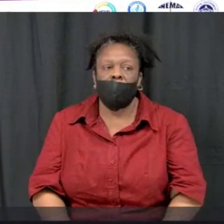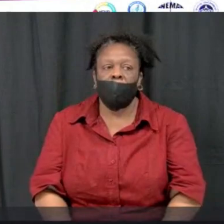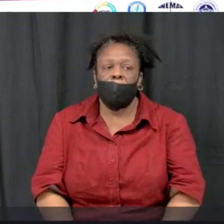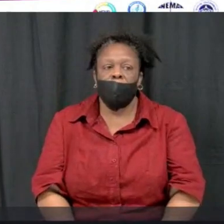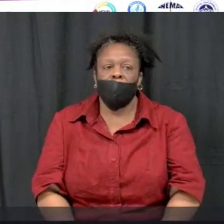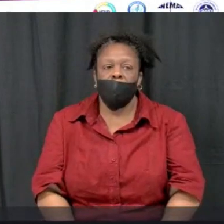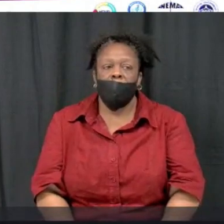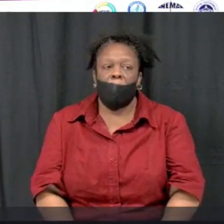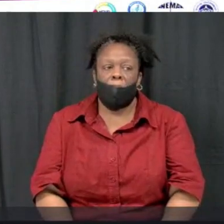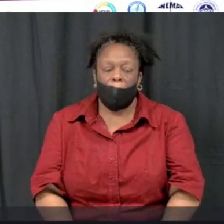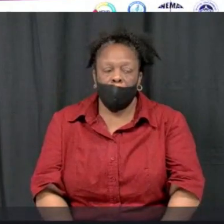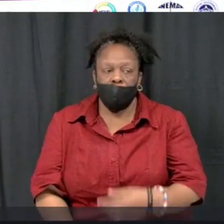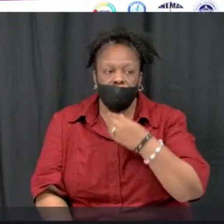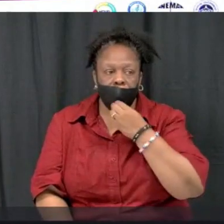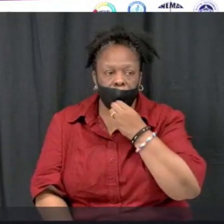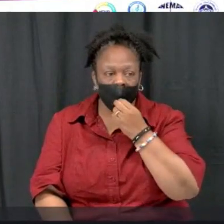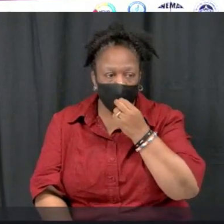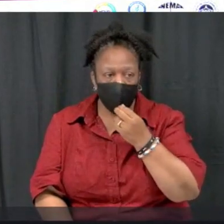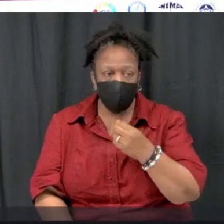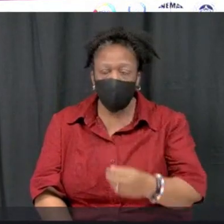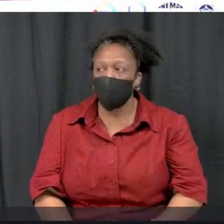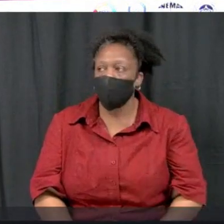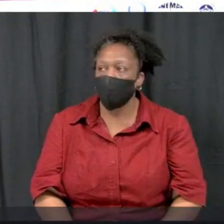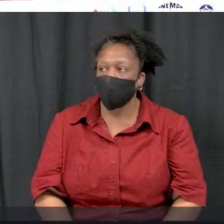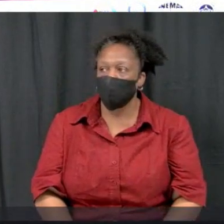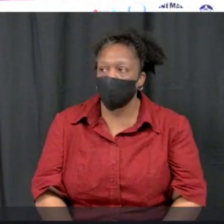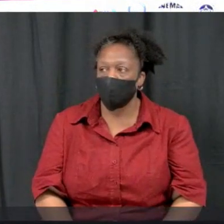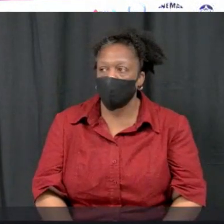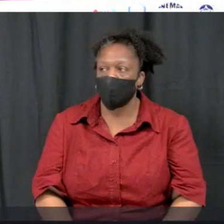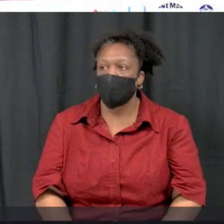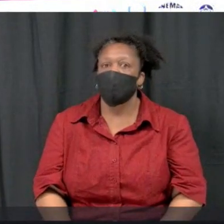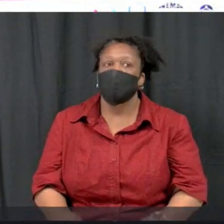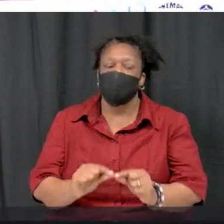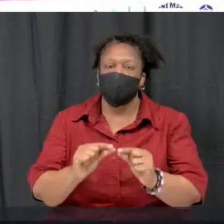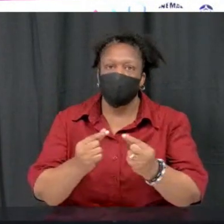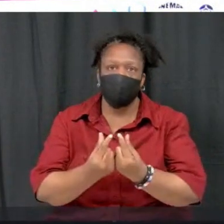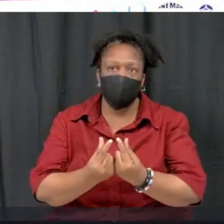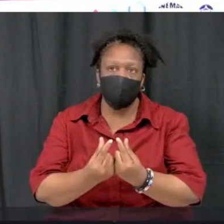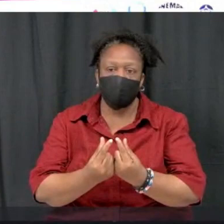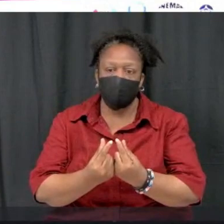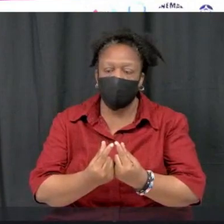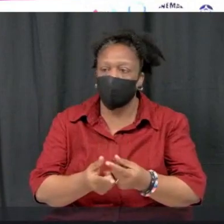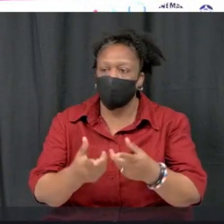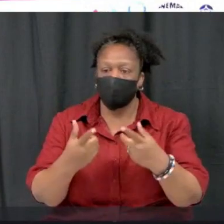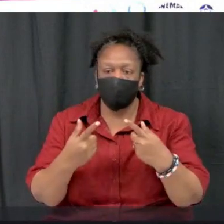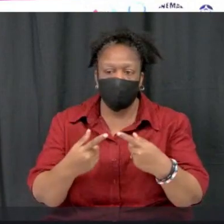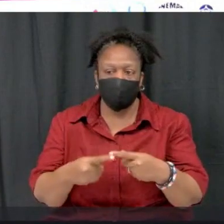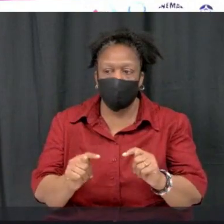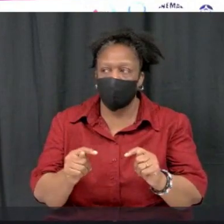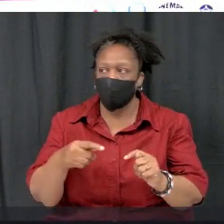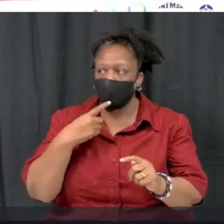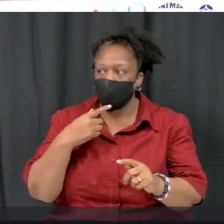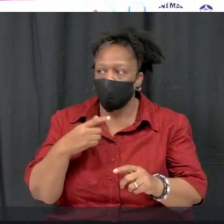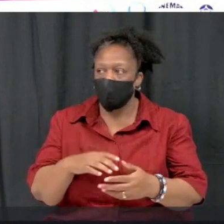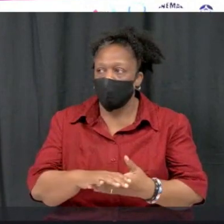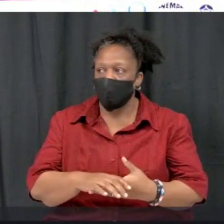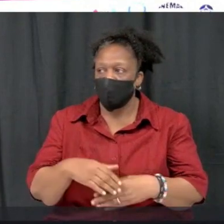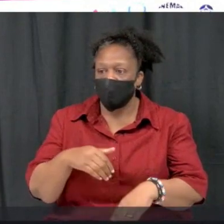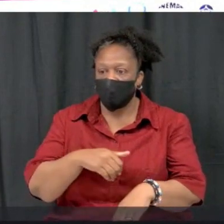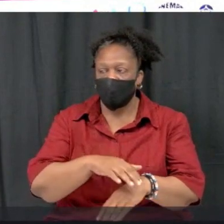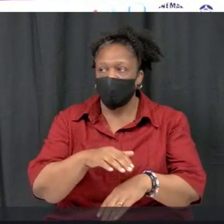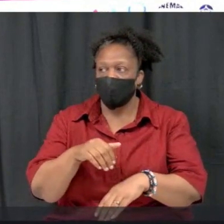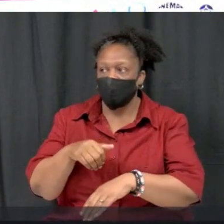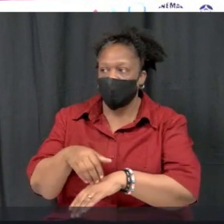under tremendous pressure recently in the last weeks with members from our members who sent out memos within